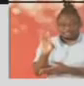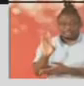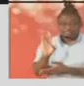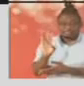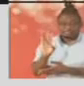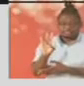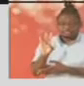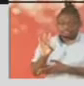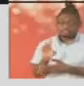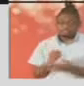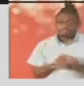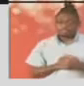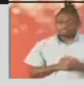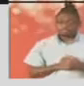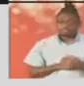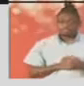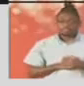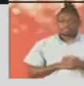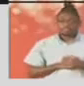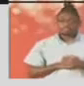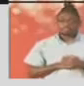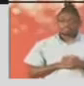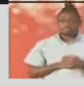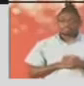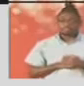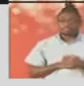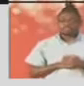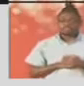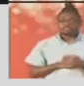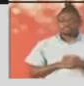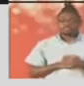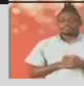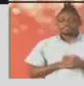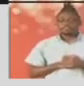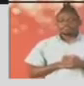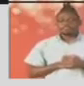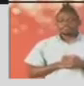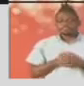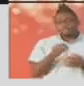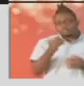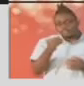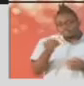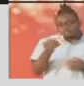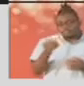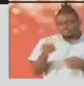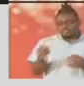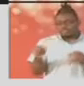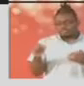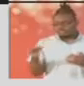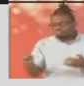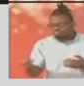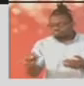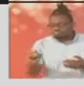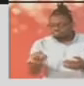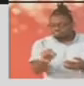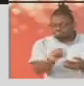overlap, with cases being spread across the county scattered, and in a few cases more so in the populated